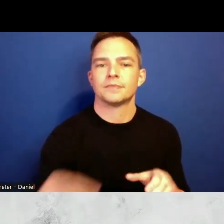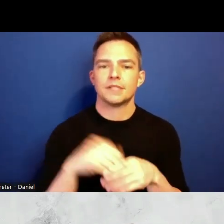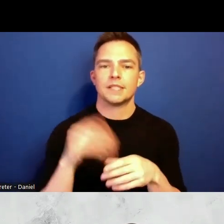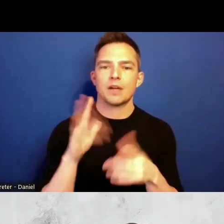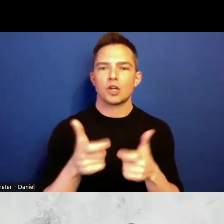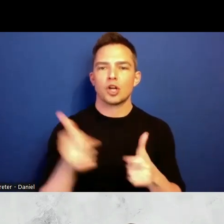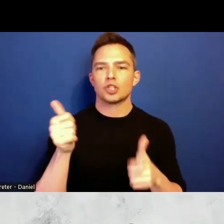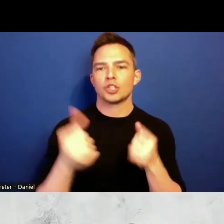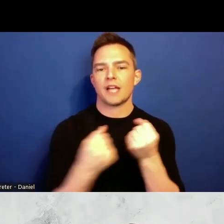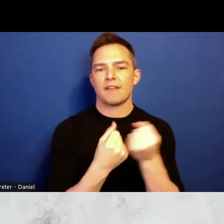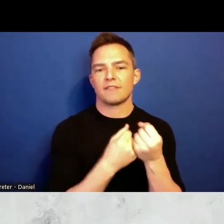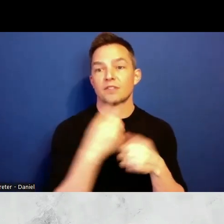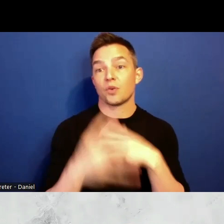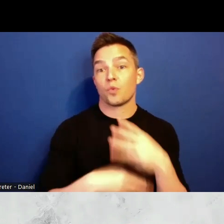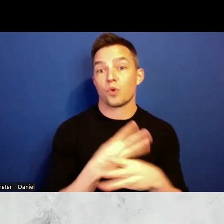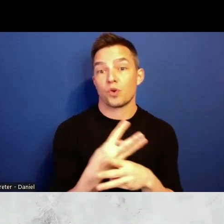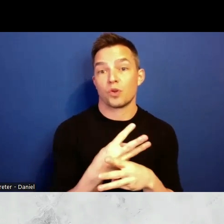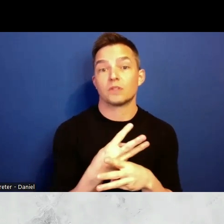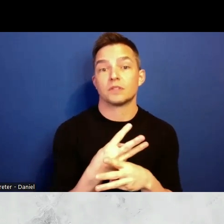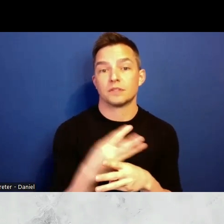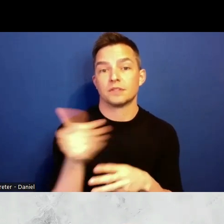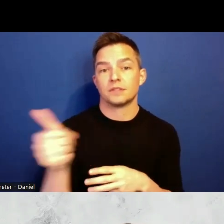advocacy world who